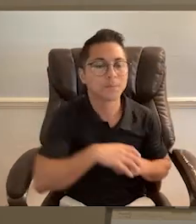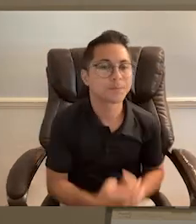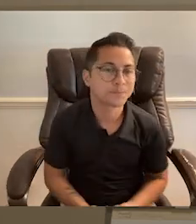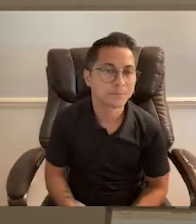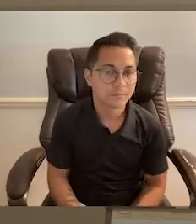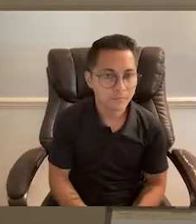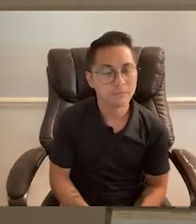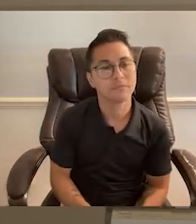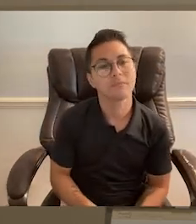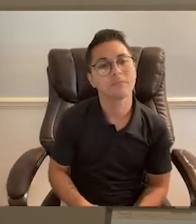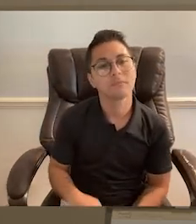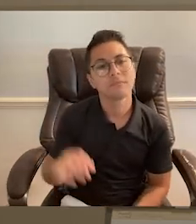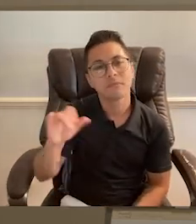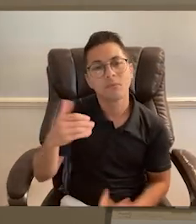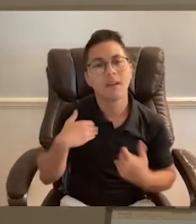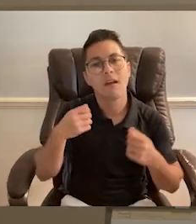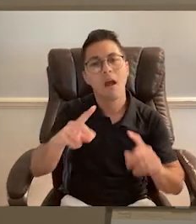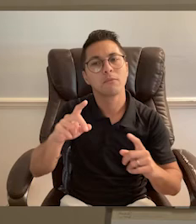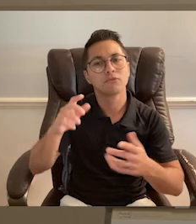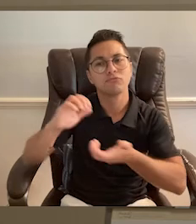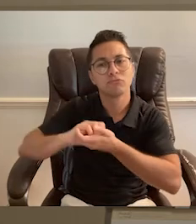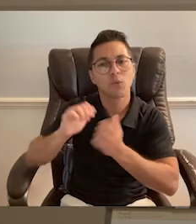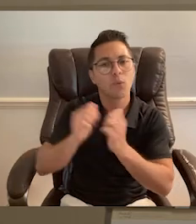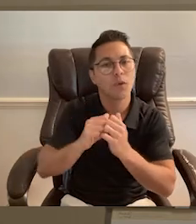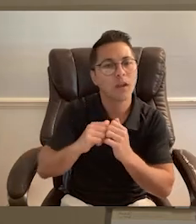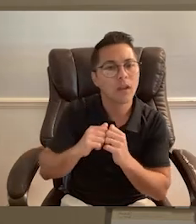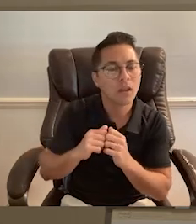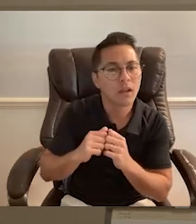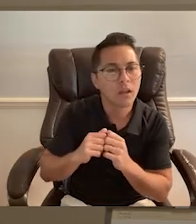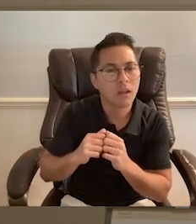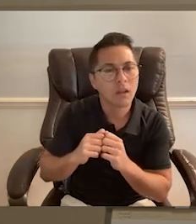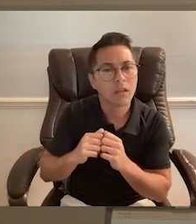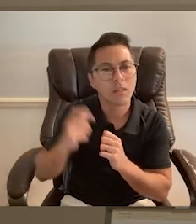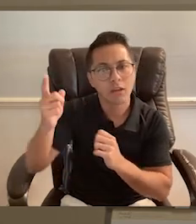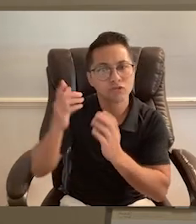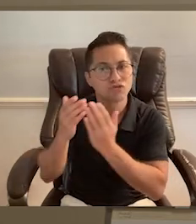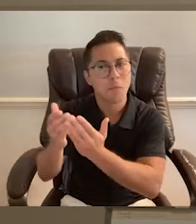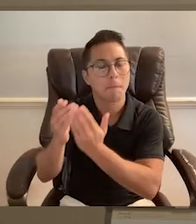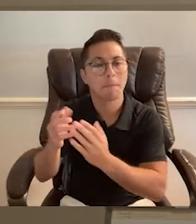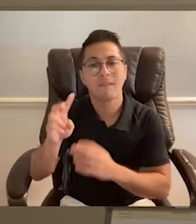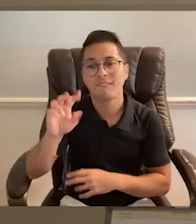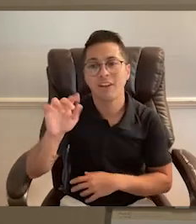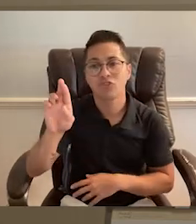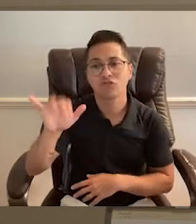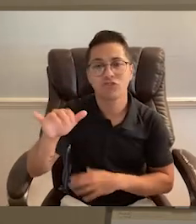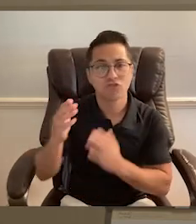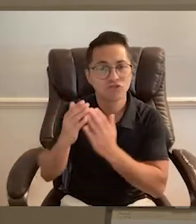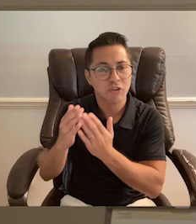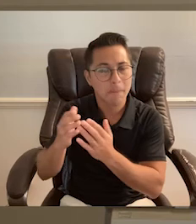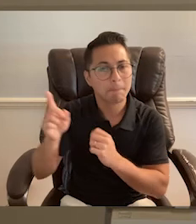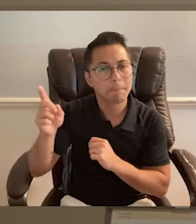used a manual wheelchair, and he wanted accessories. He wanted like a tray. And so they actually ended up designing a couple of things.